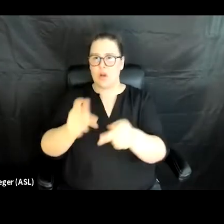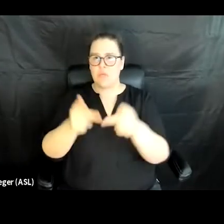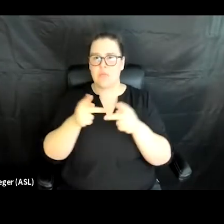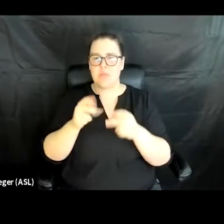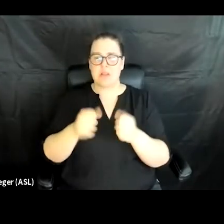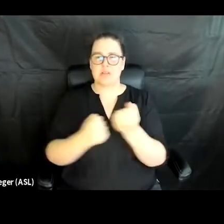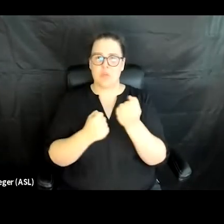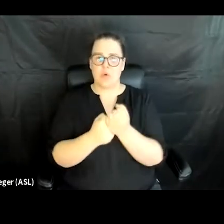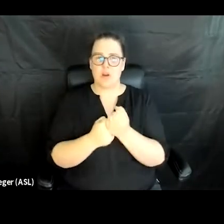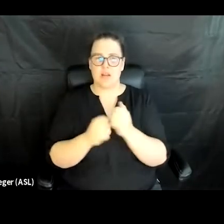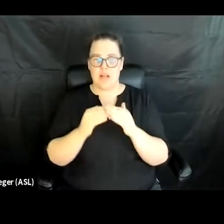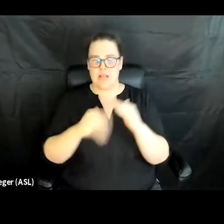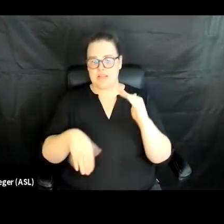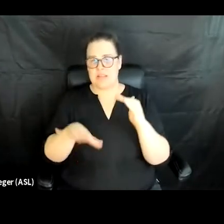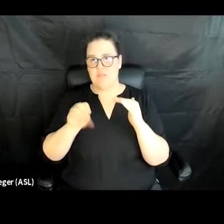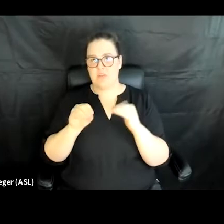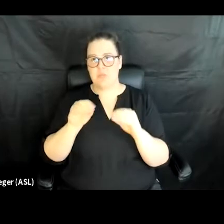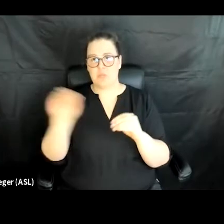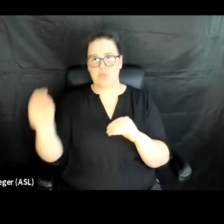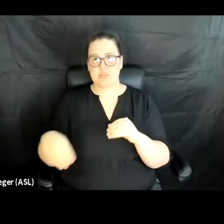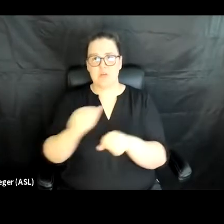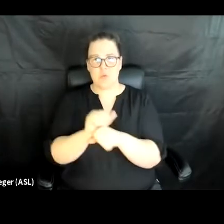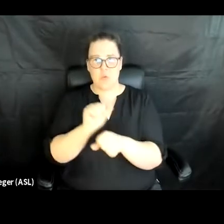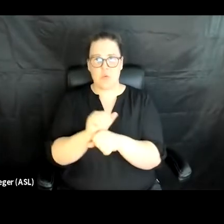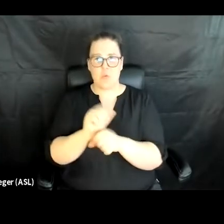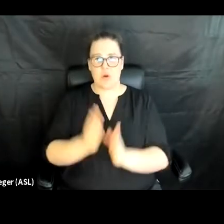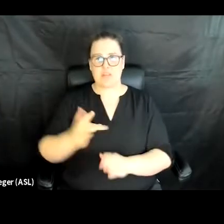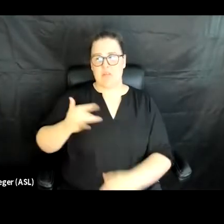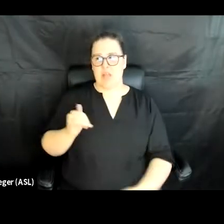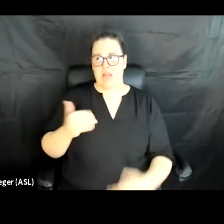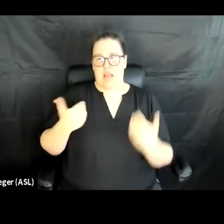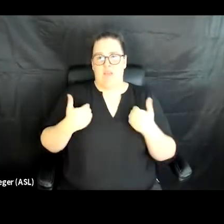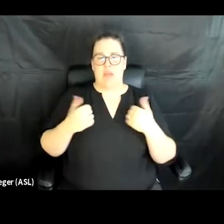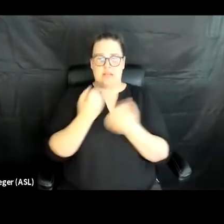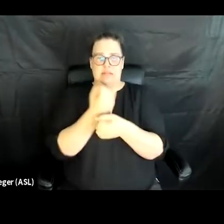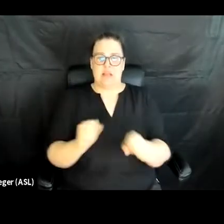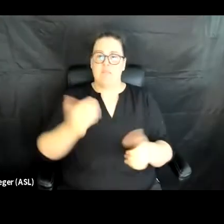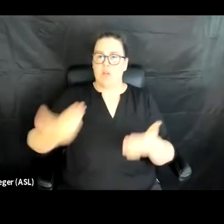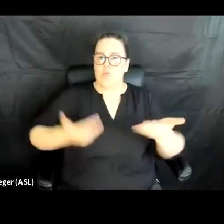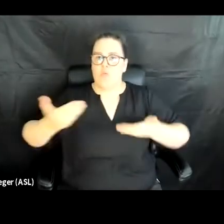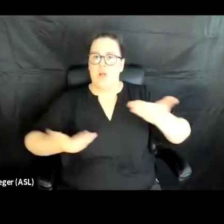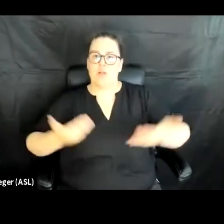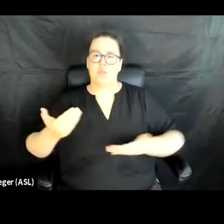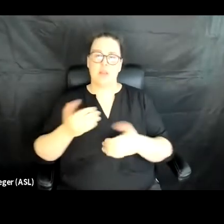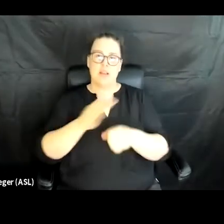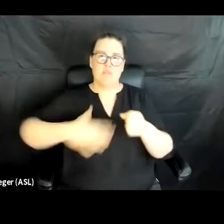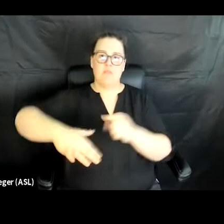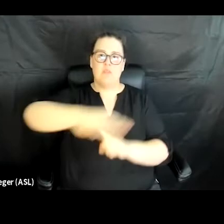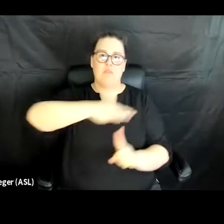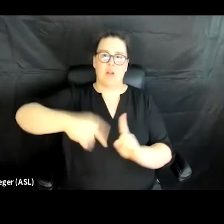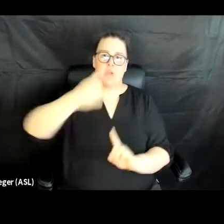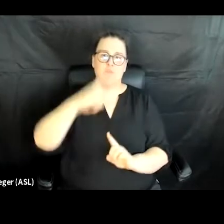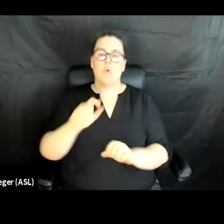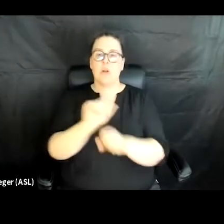50% of workers think that their employer provides a safe and welcoming environment for employees with mental health conditions. And there's some